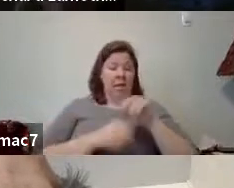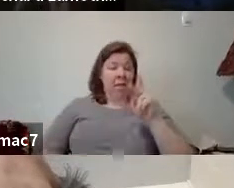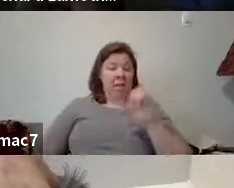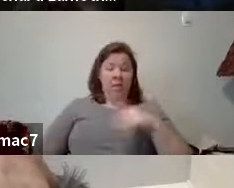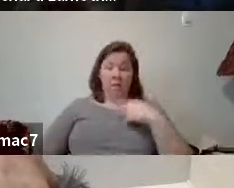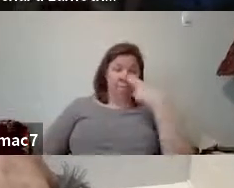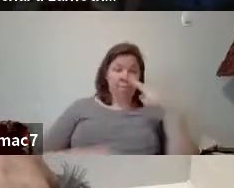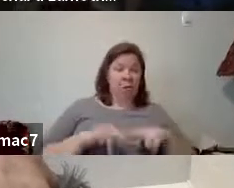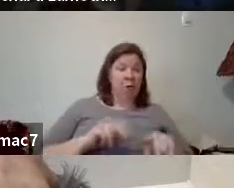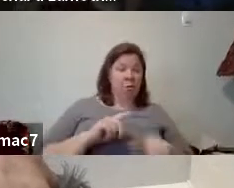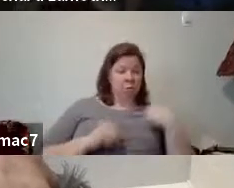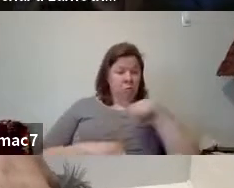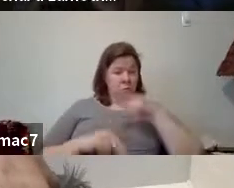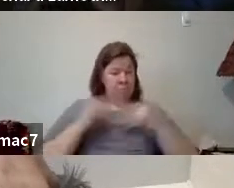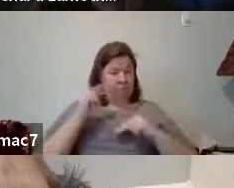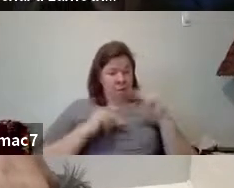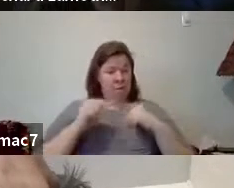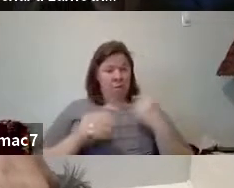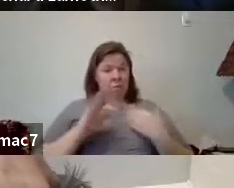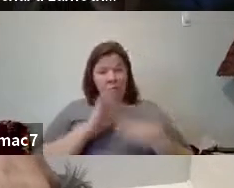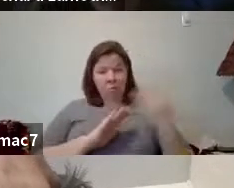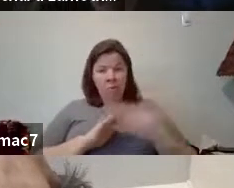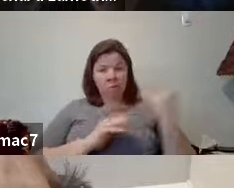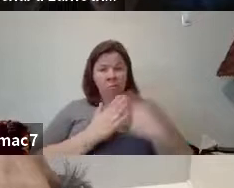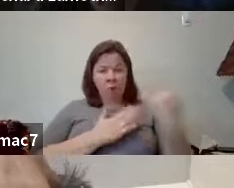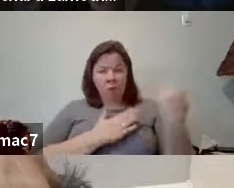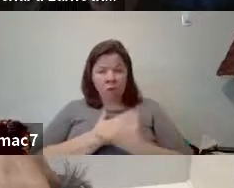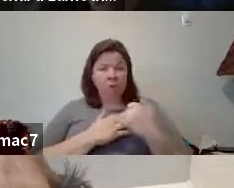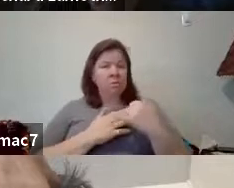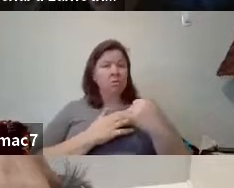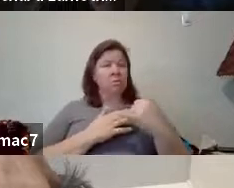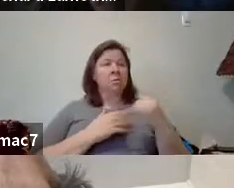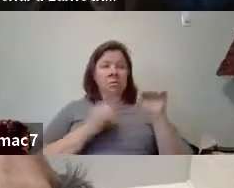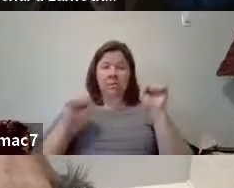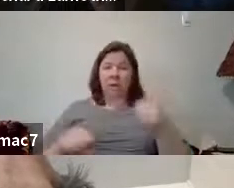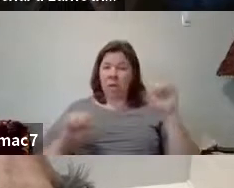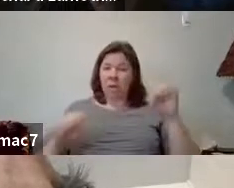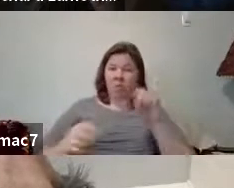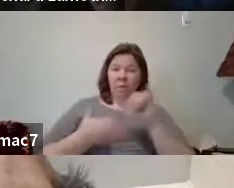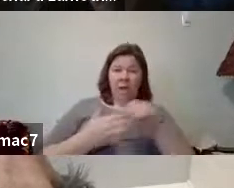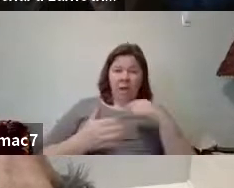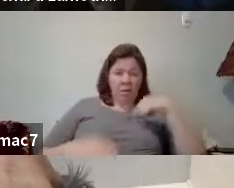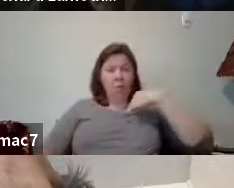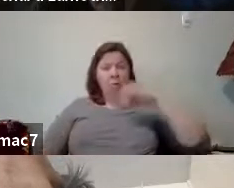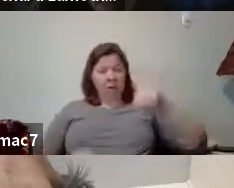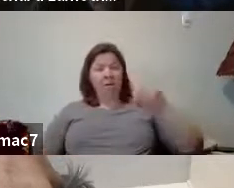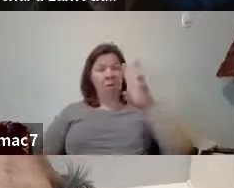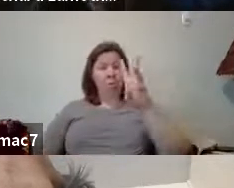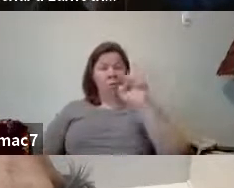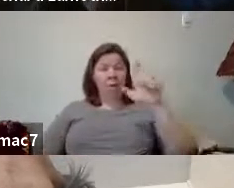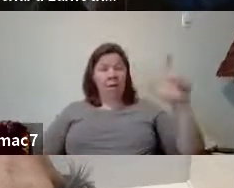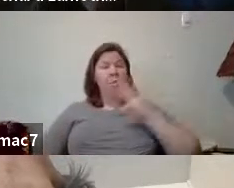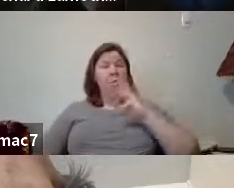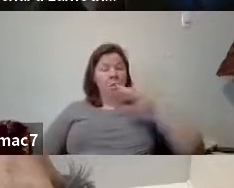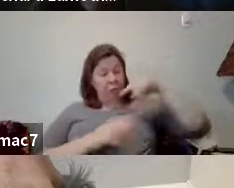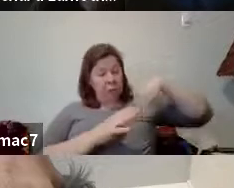built, and we ran projects to get them there. We could do that now. We could drill wells all over where there's no water. We